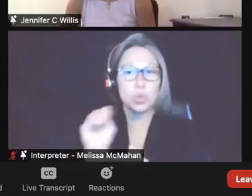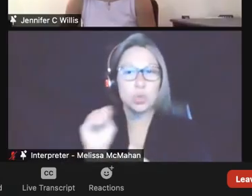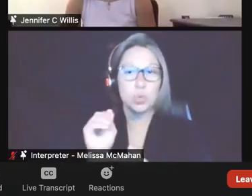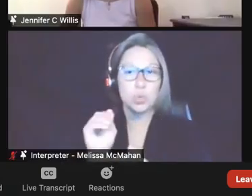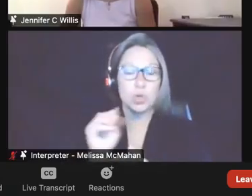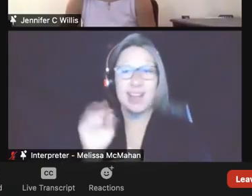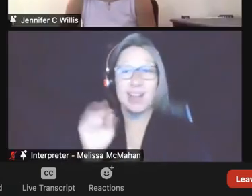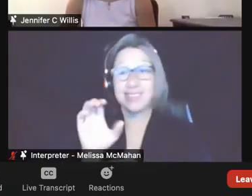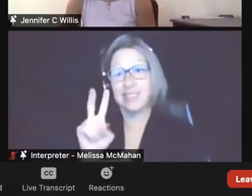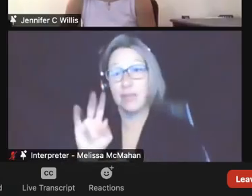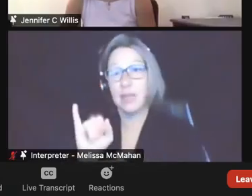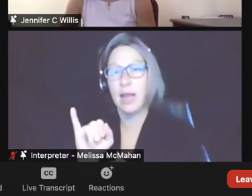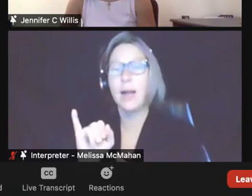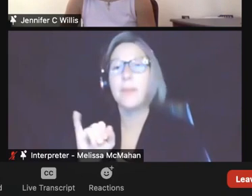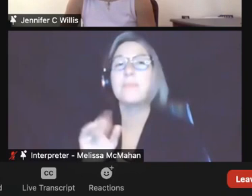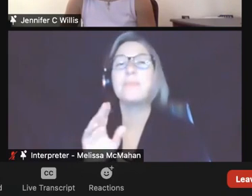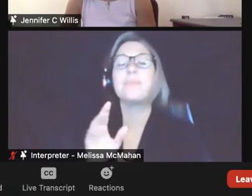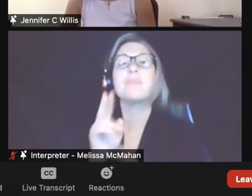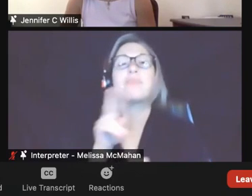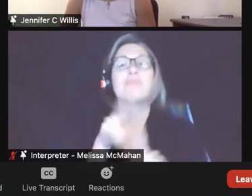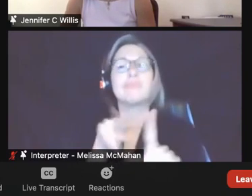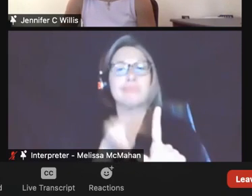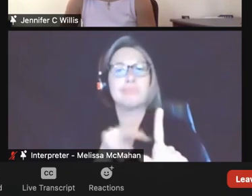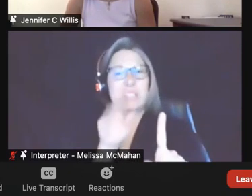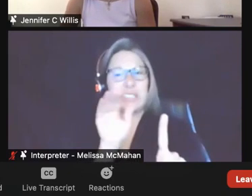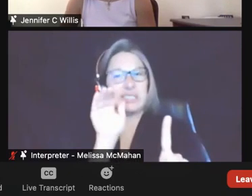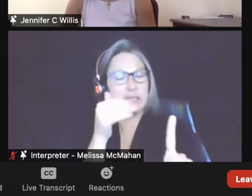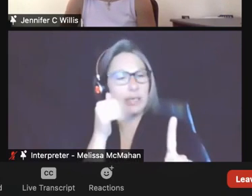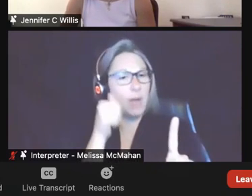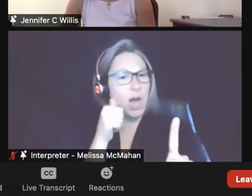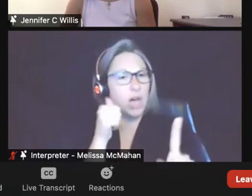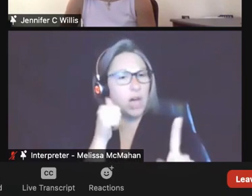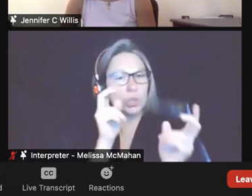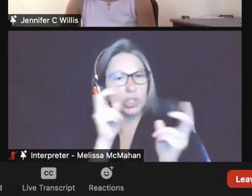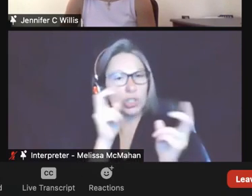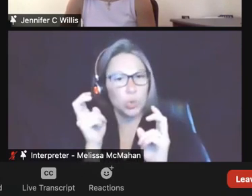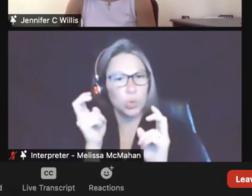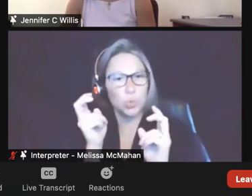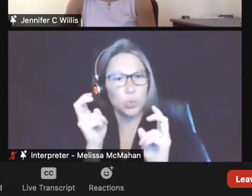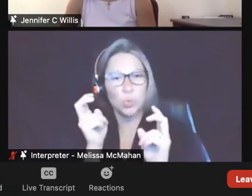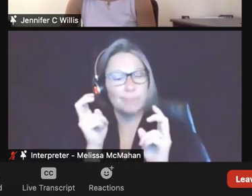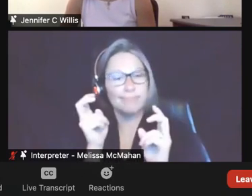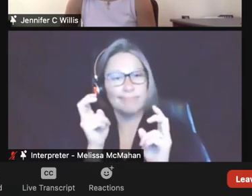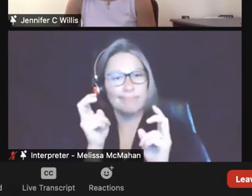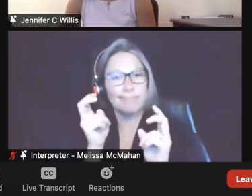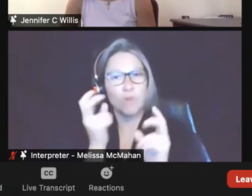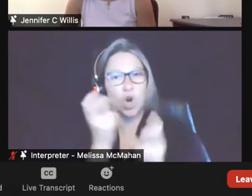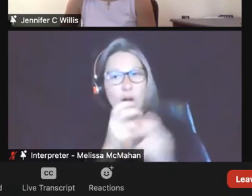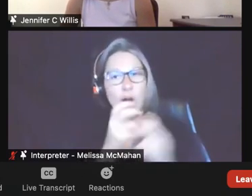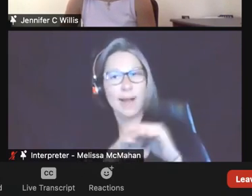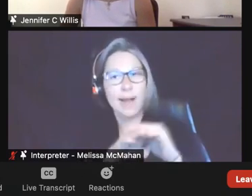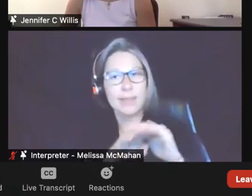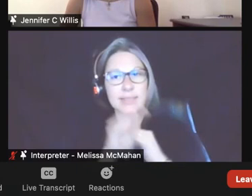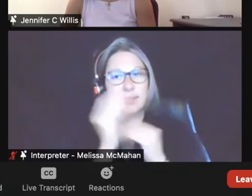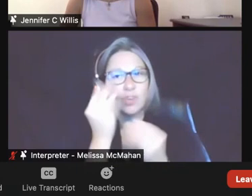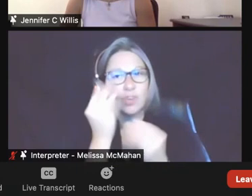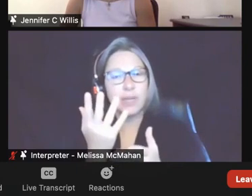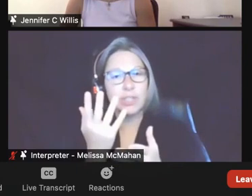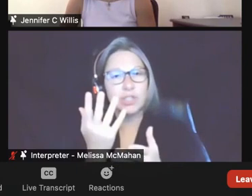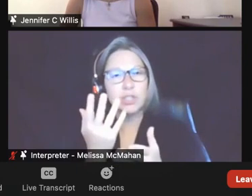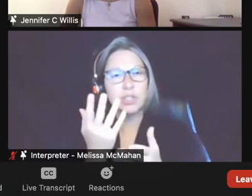that what looks like an auditory issue with accessing auditory information may actually just be wrapped